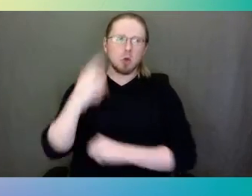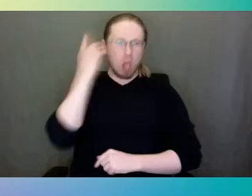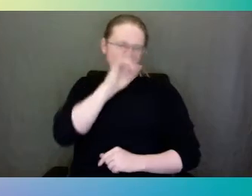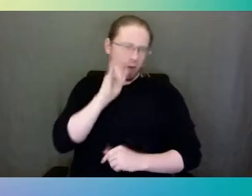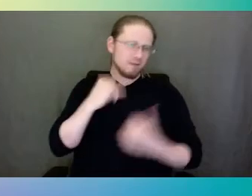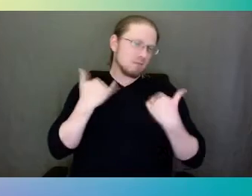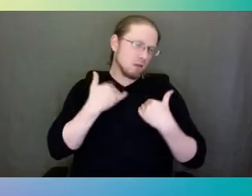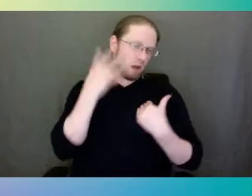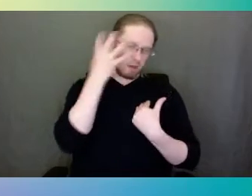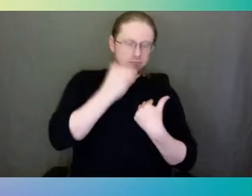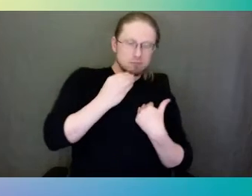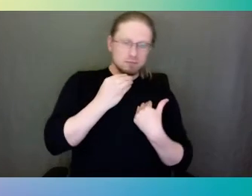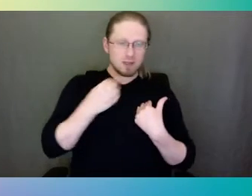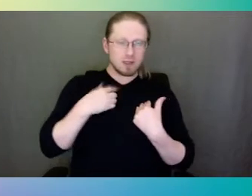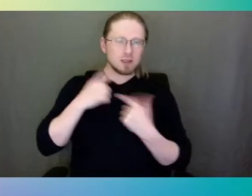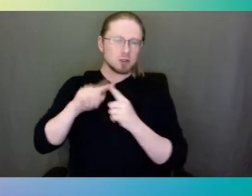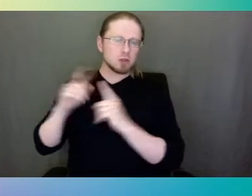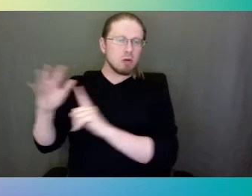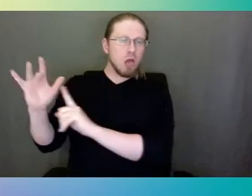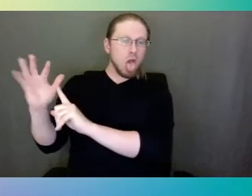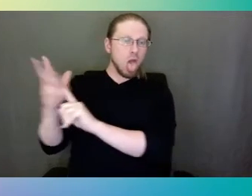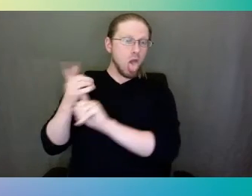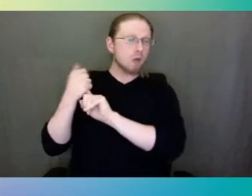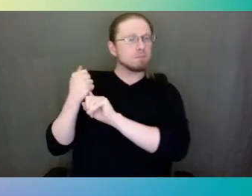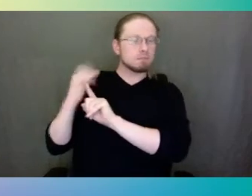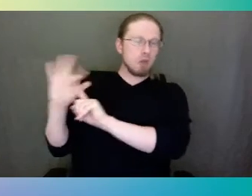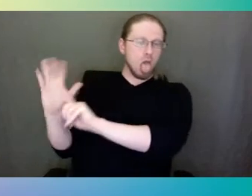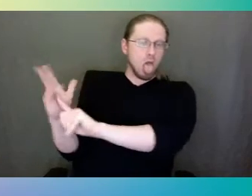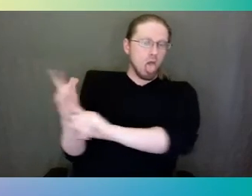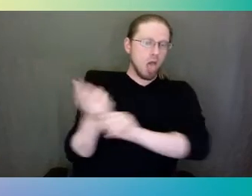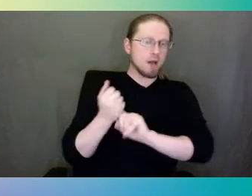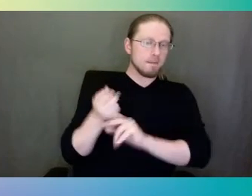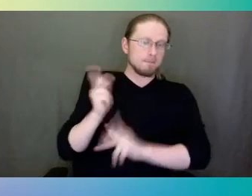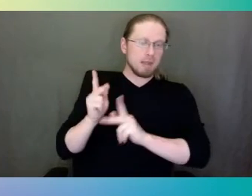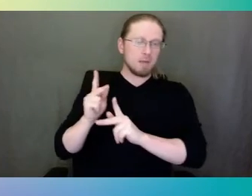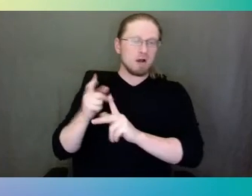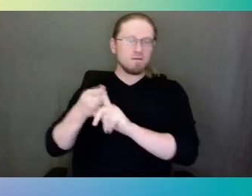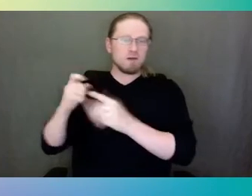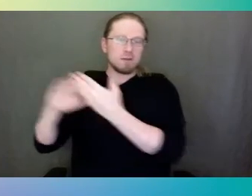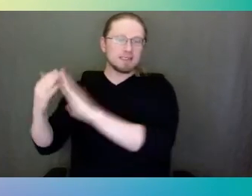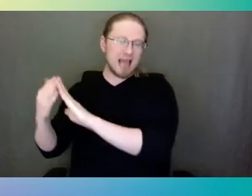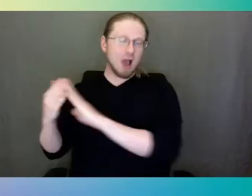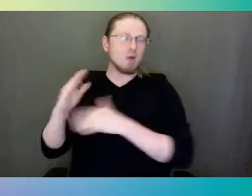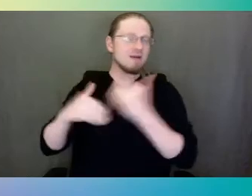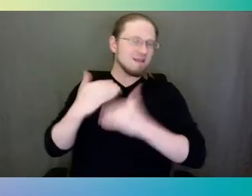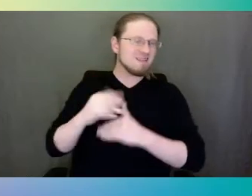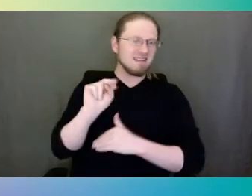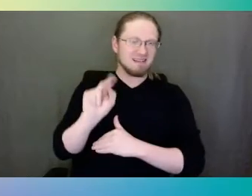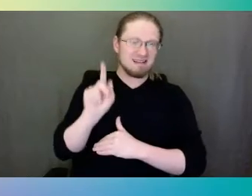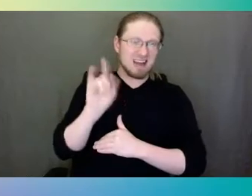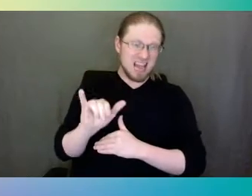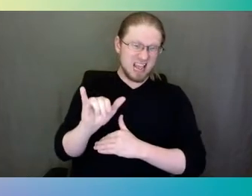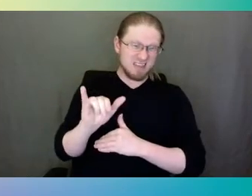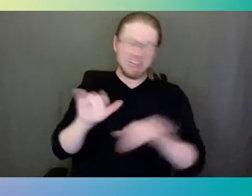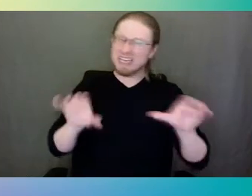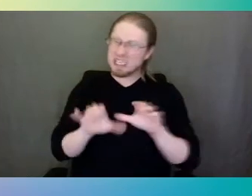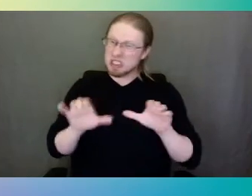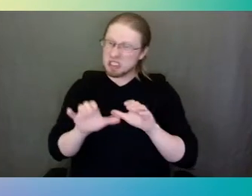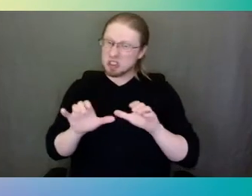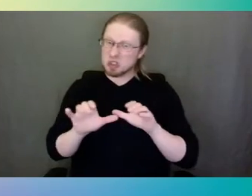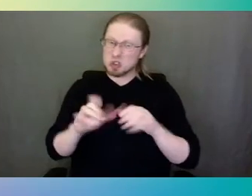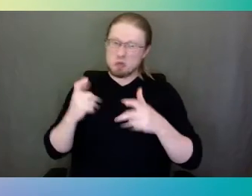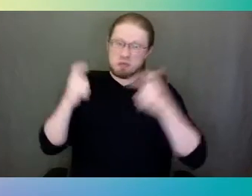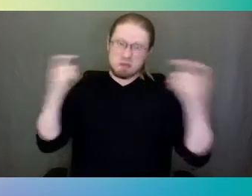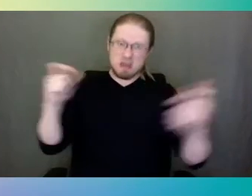and to entrap people in the Navy. And then they did a big raid on them and they put some sailors in a prison in an